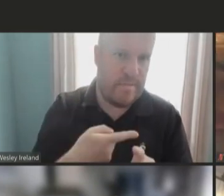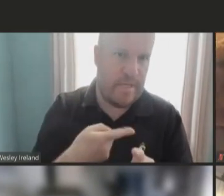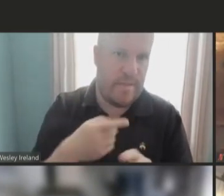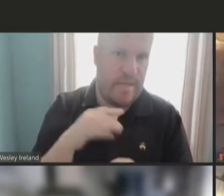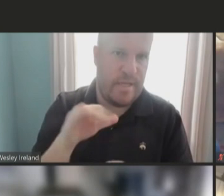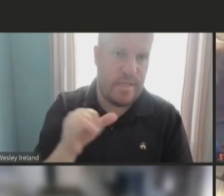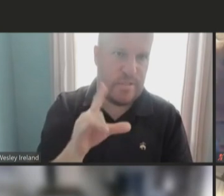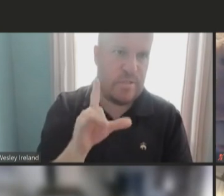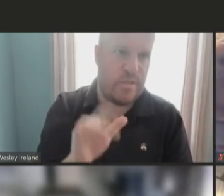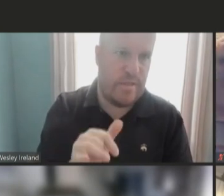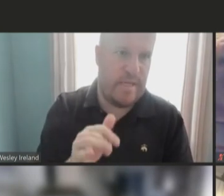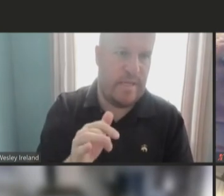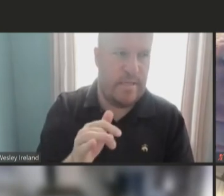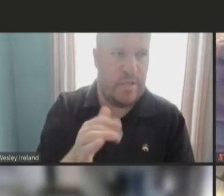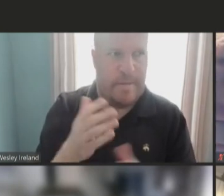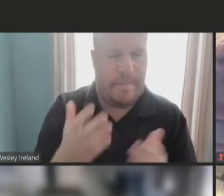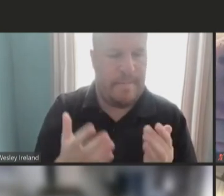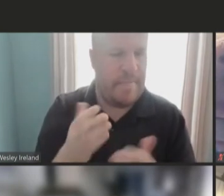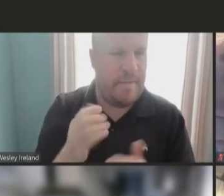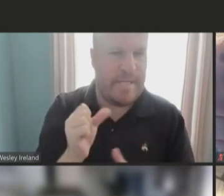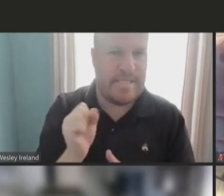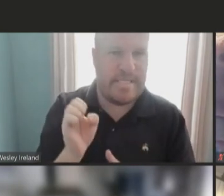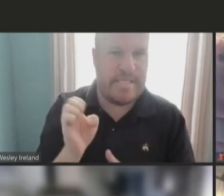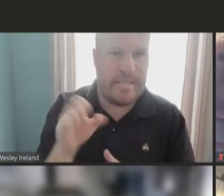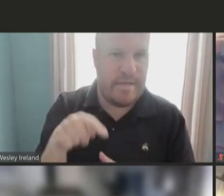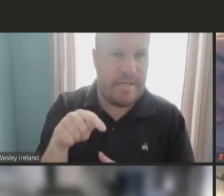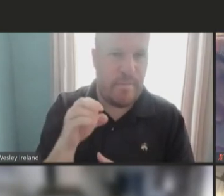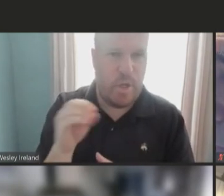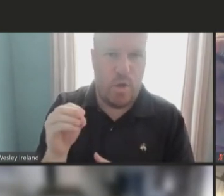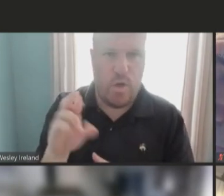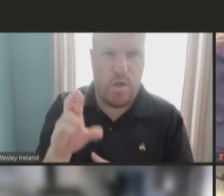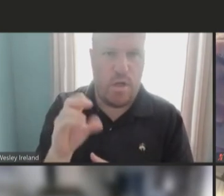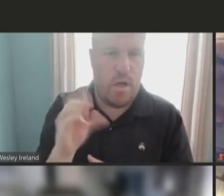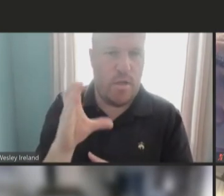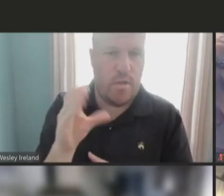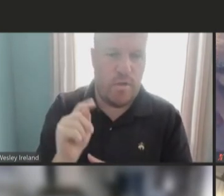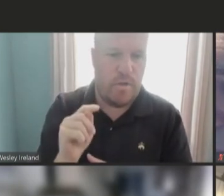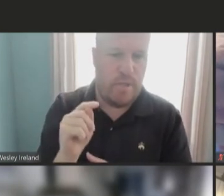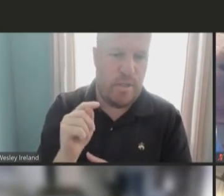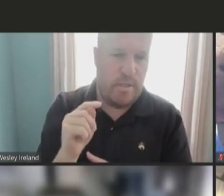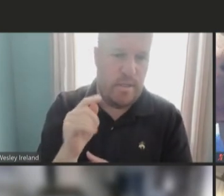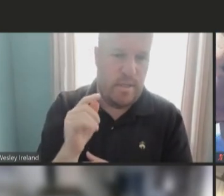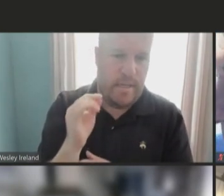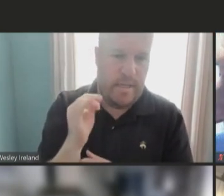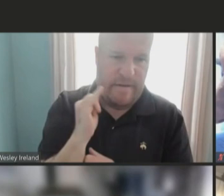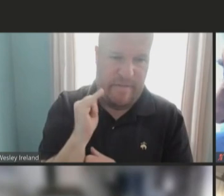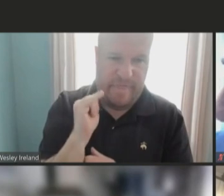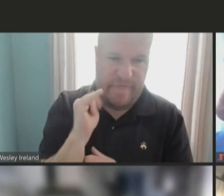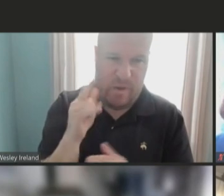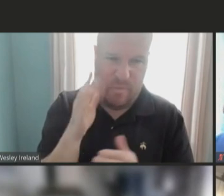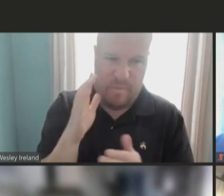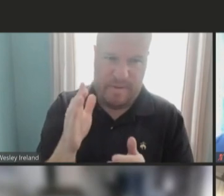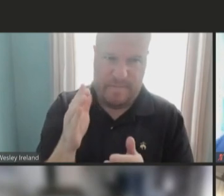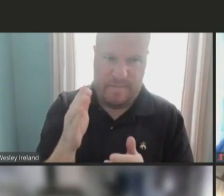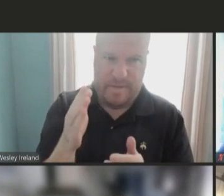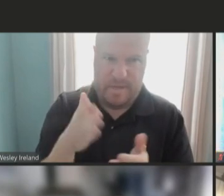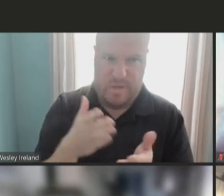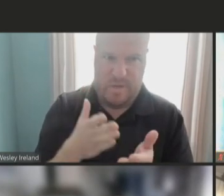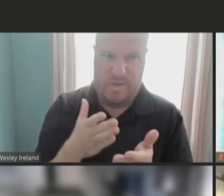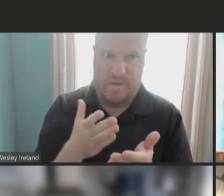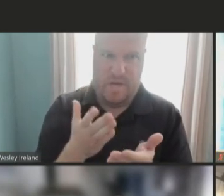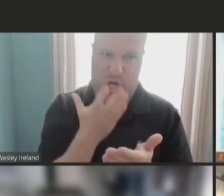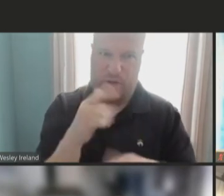I know we have a lineup of what's happening next month and through the summer, so it may be a situation that we